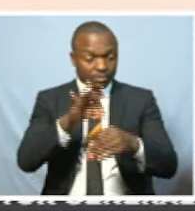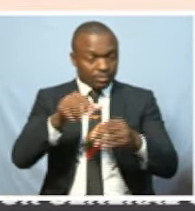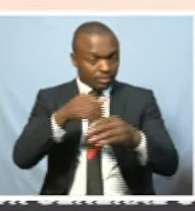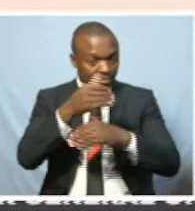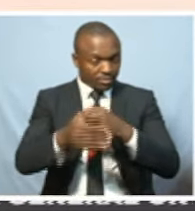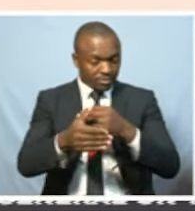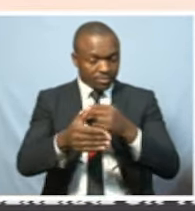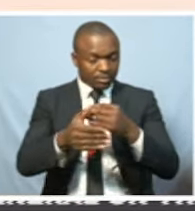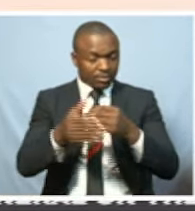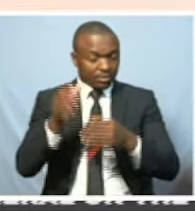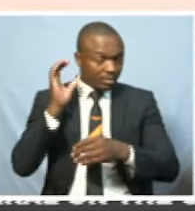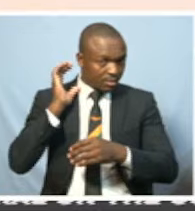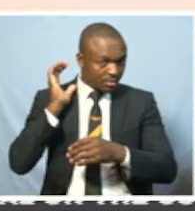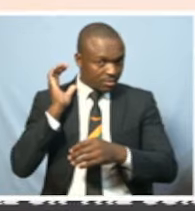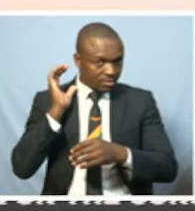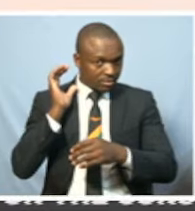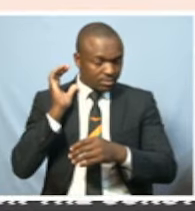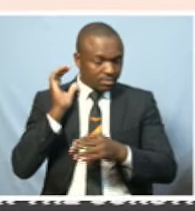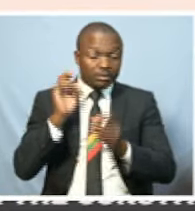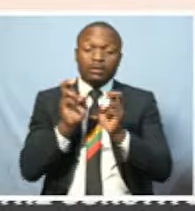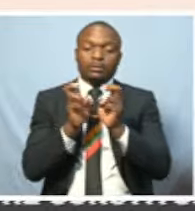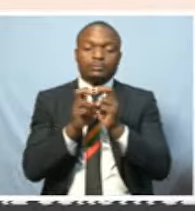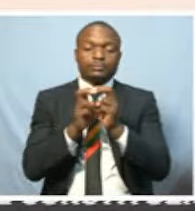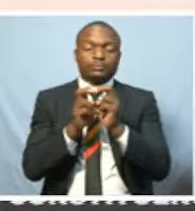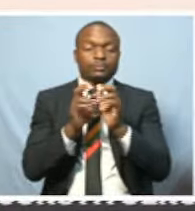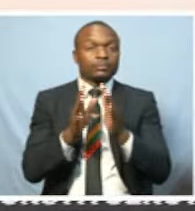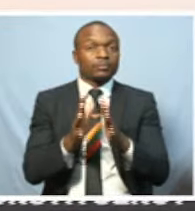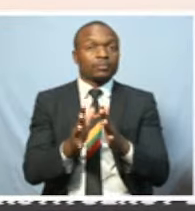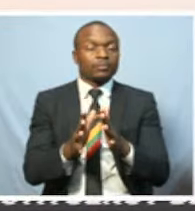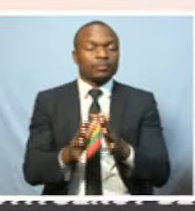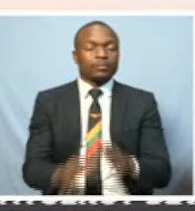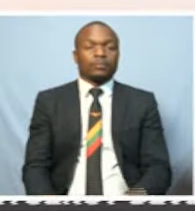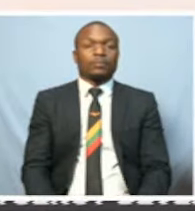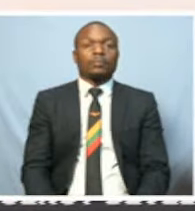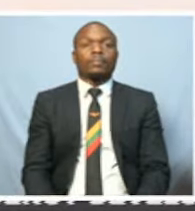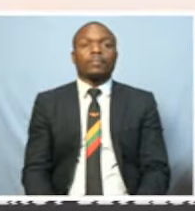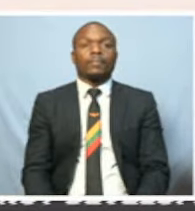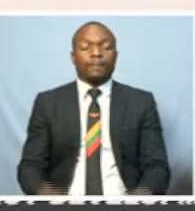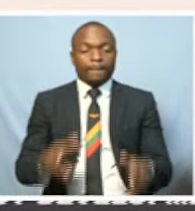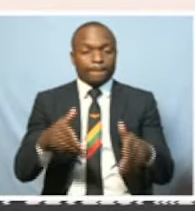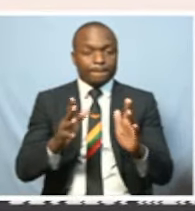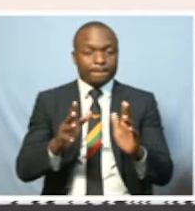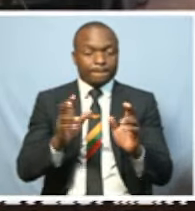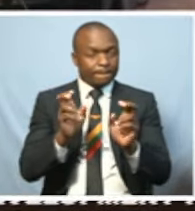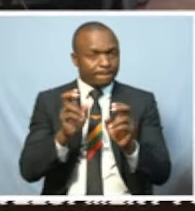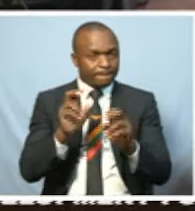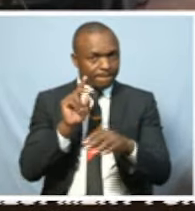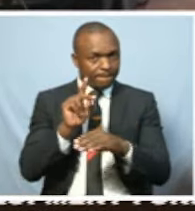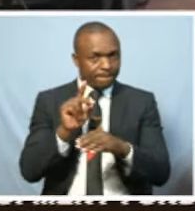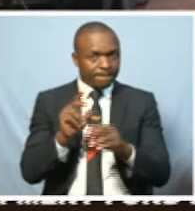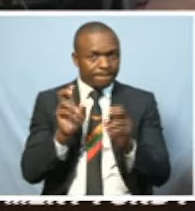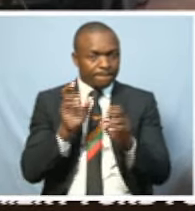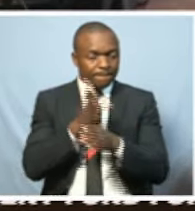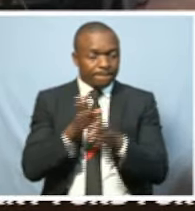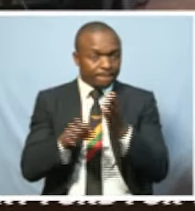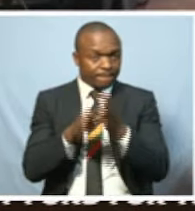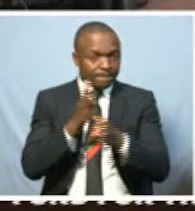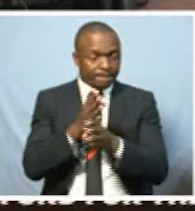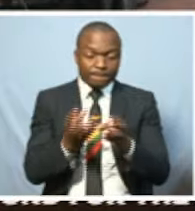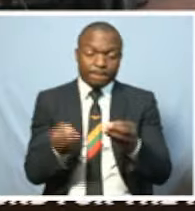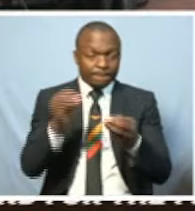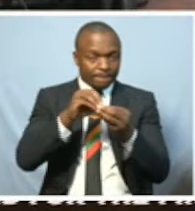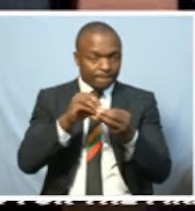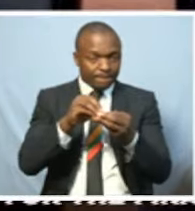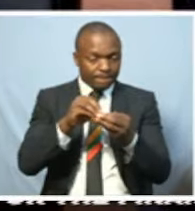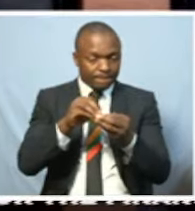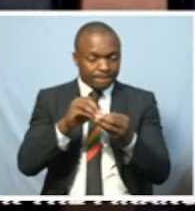of the contractor. And I'll allow procurement to add more, Chair. Yes, procurement.